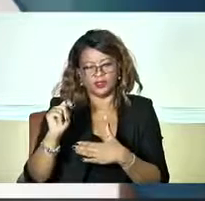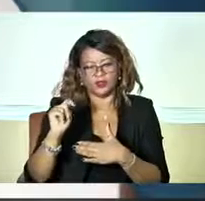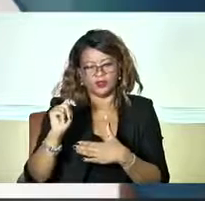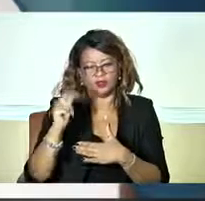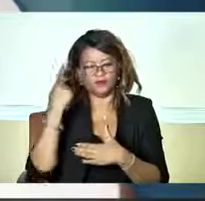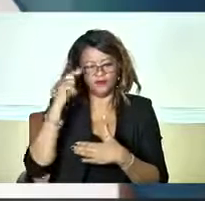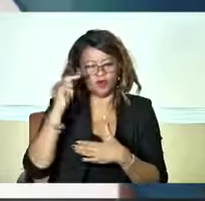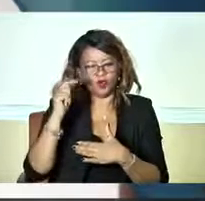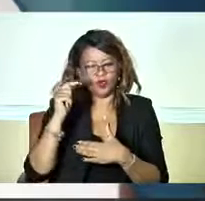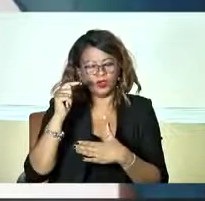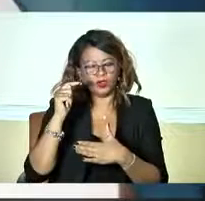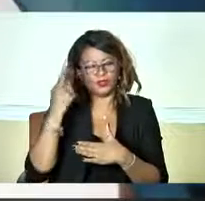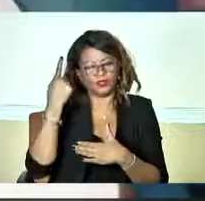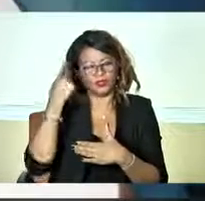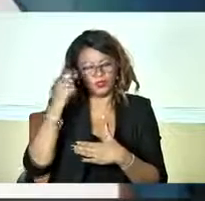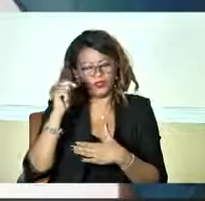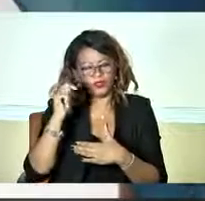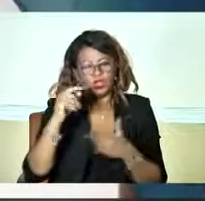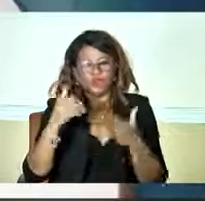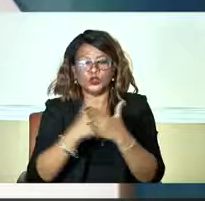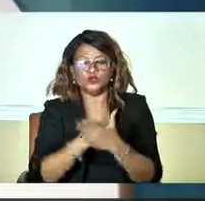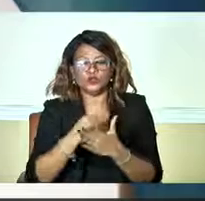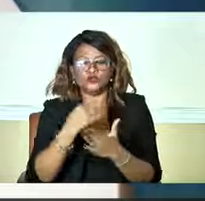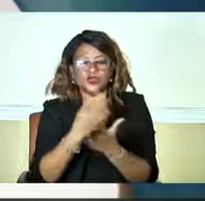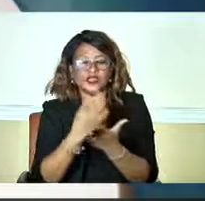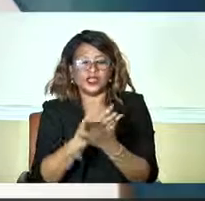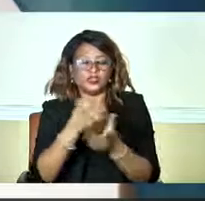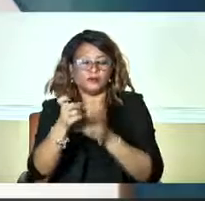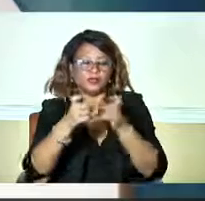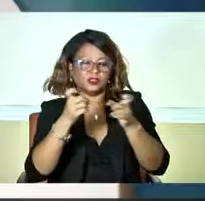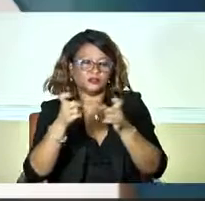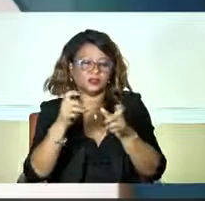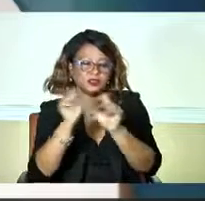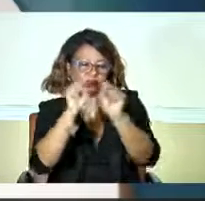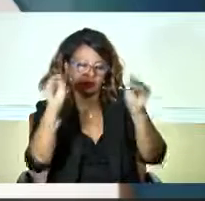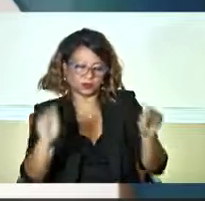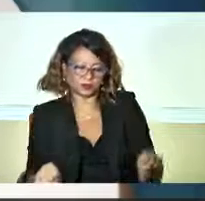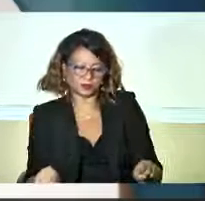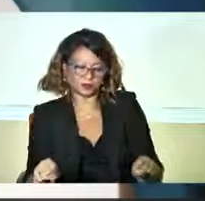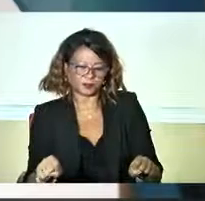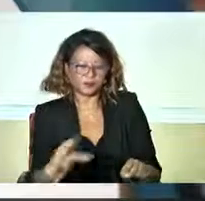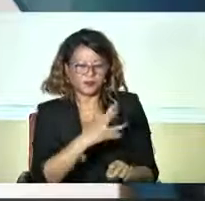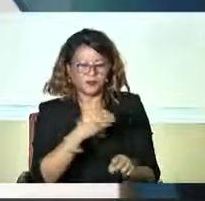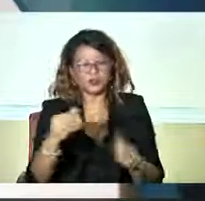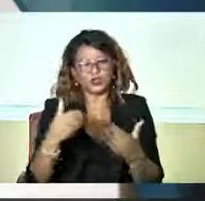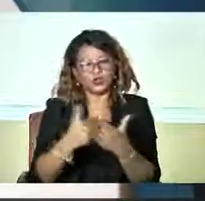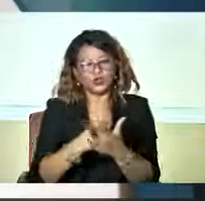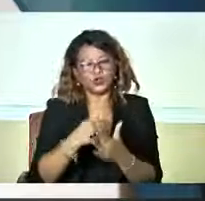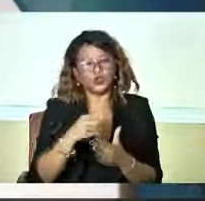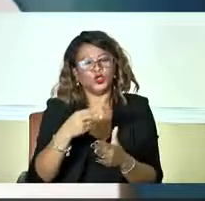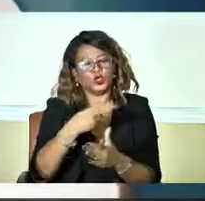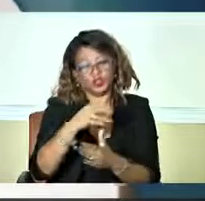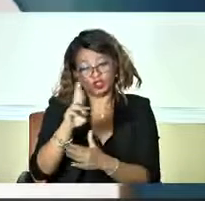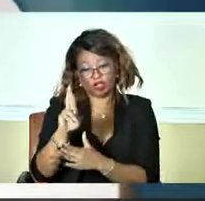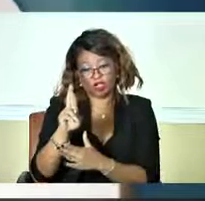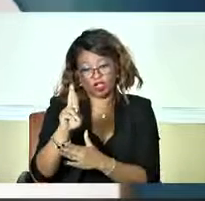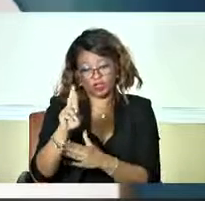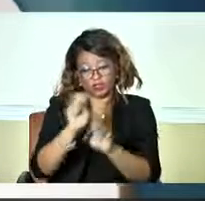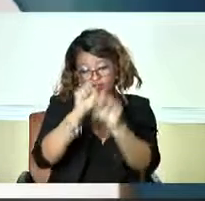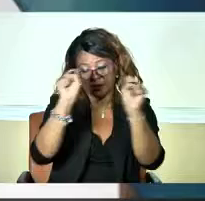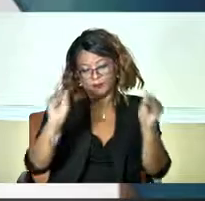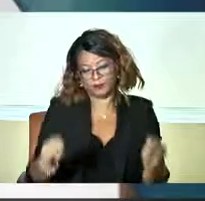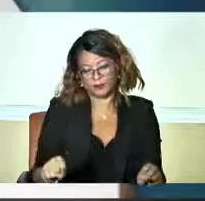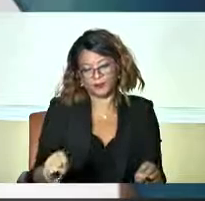the procurement of a new financial management information system and a new human resource management